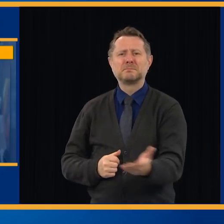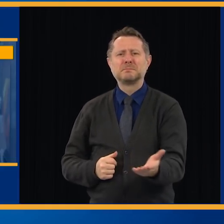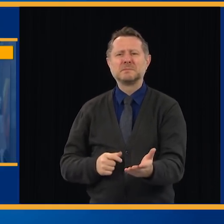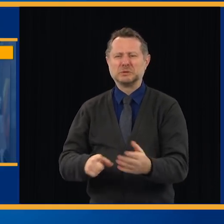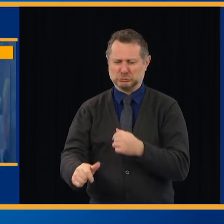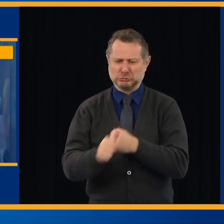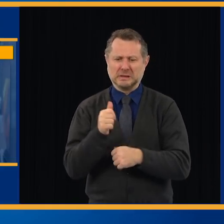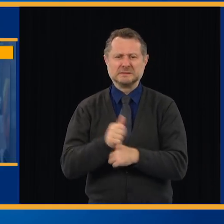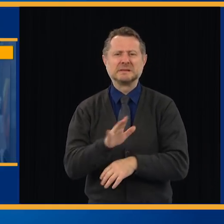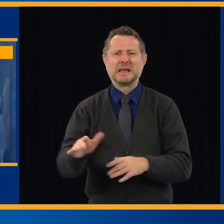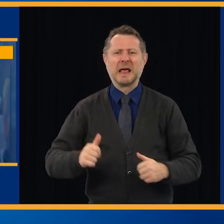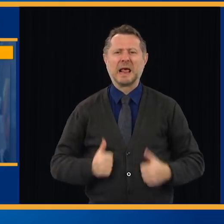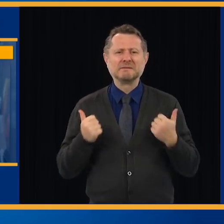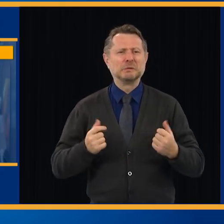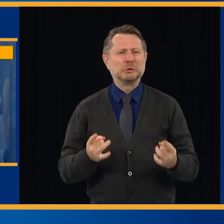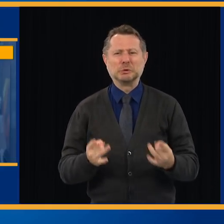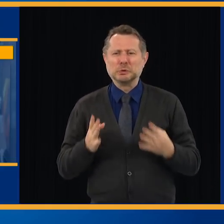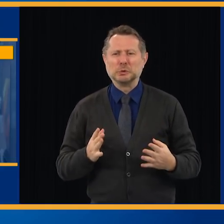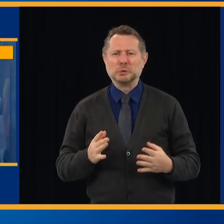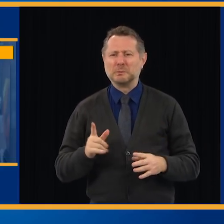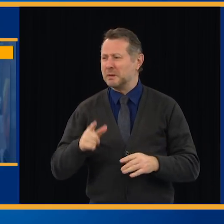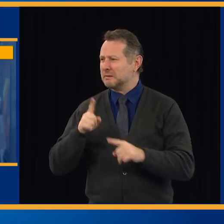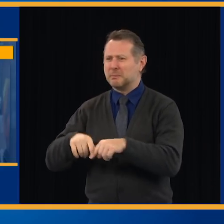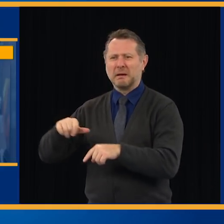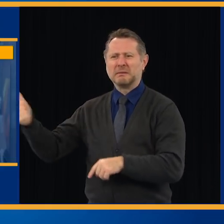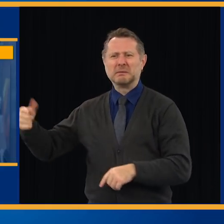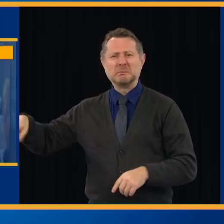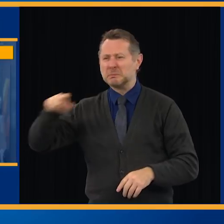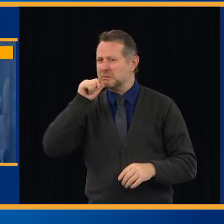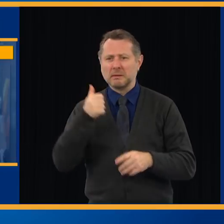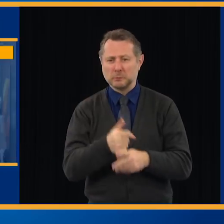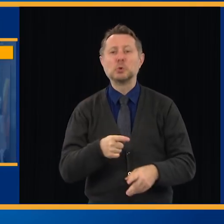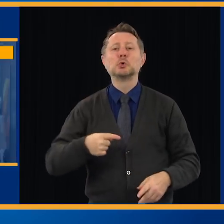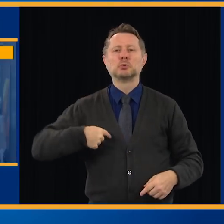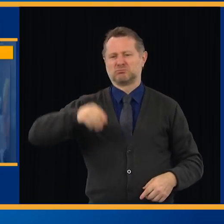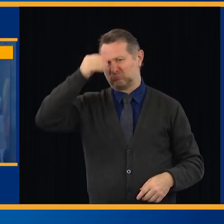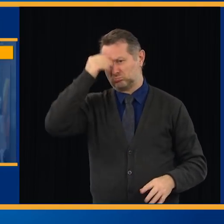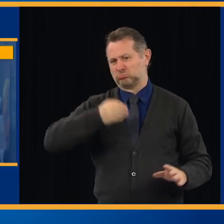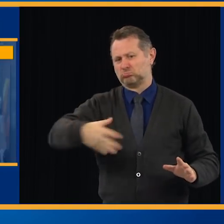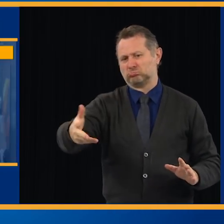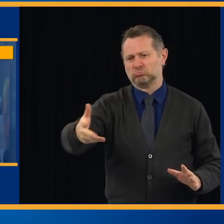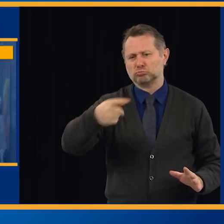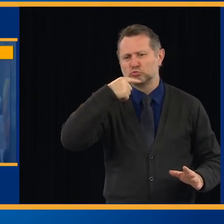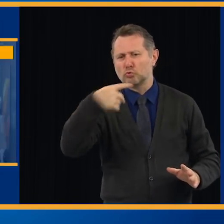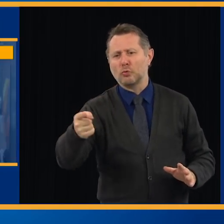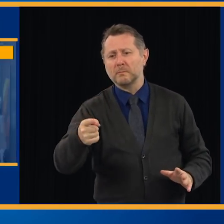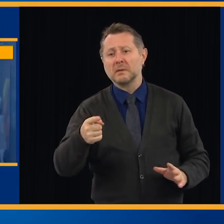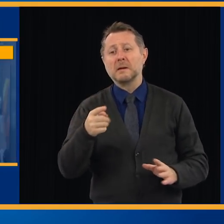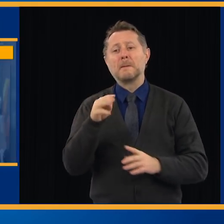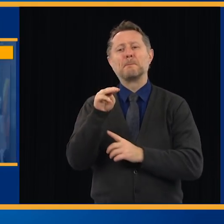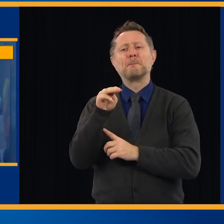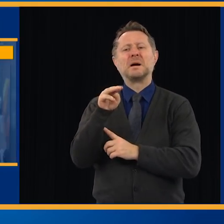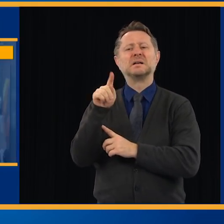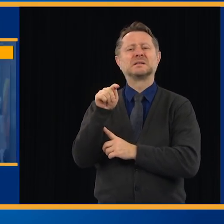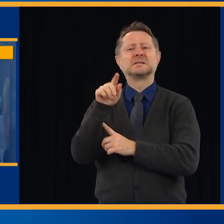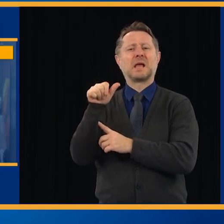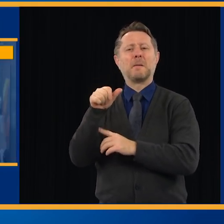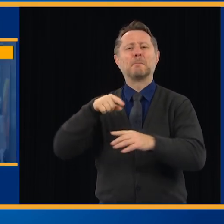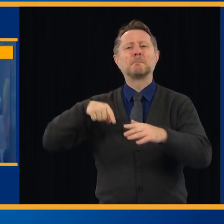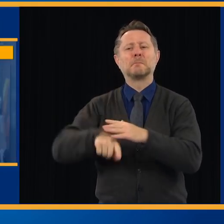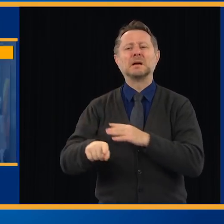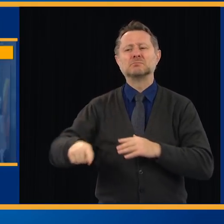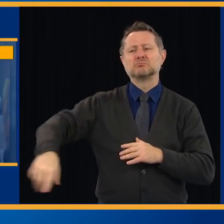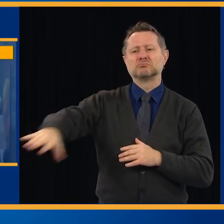of others is not helping anyone. So I told the MTA yesterday, in 2 days, which